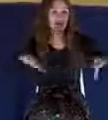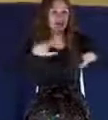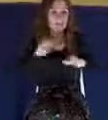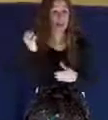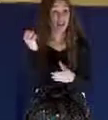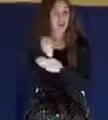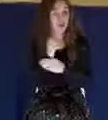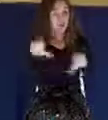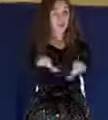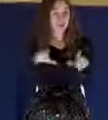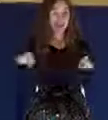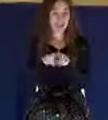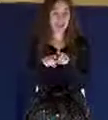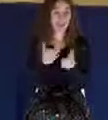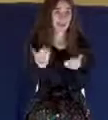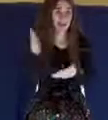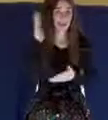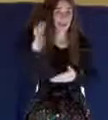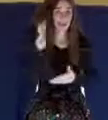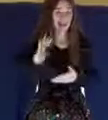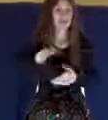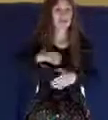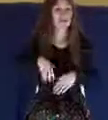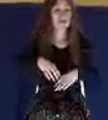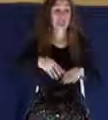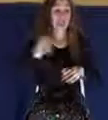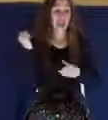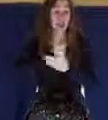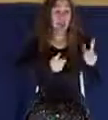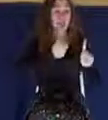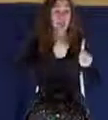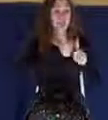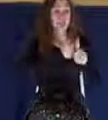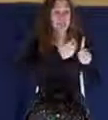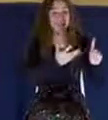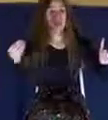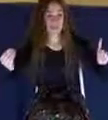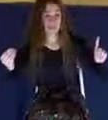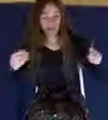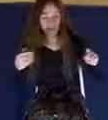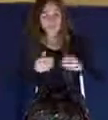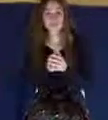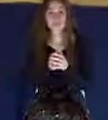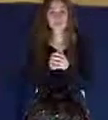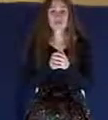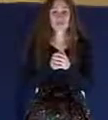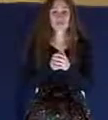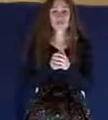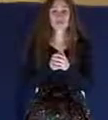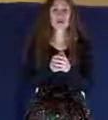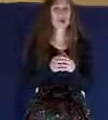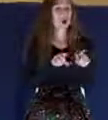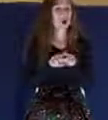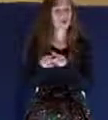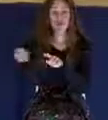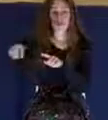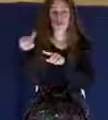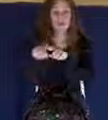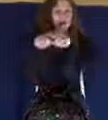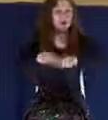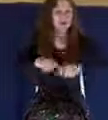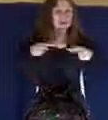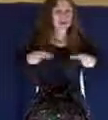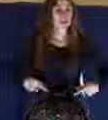Egypt during a time of famine. He didn't ask God about it. But then he also majored on the physical, not on the spiritual. He's more concerned